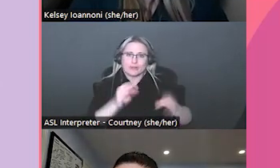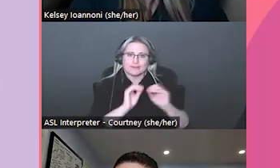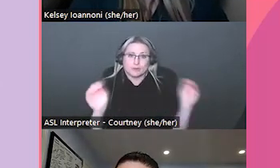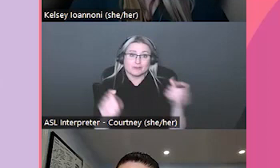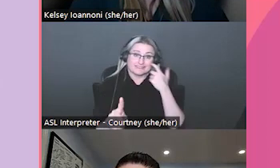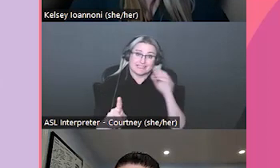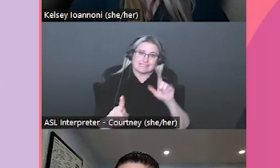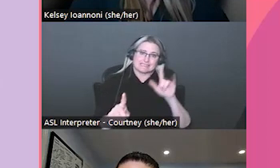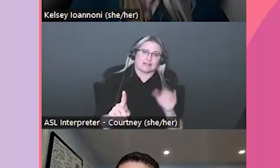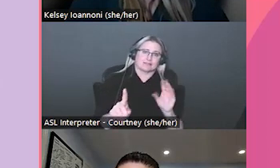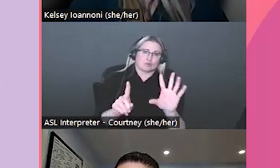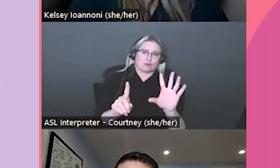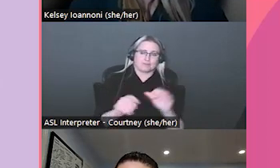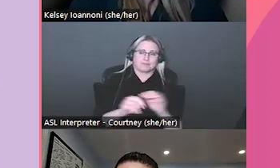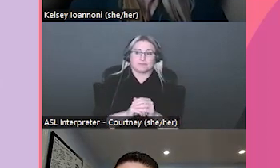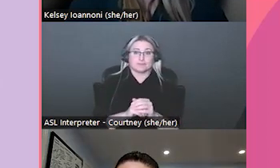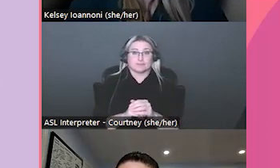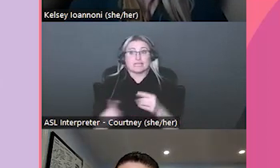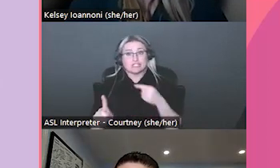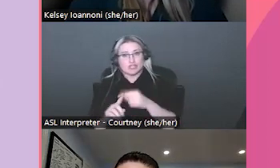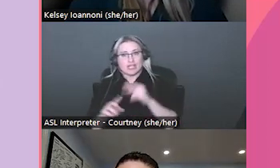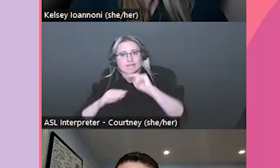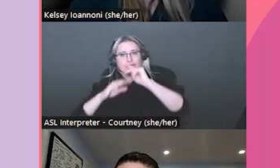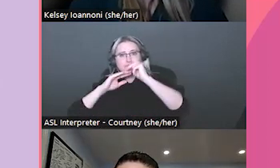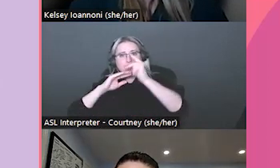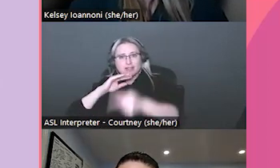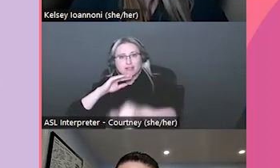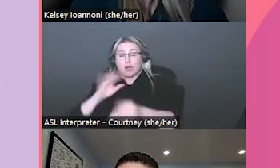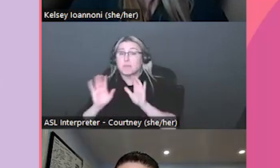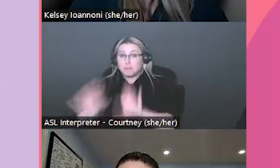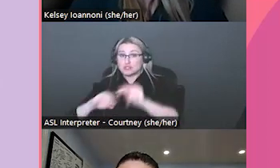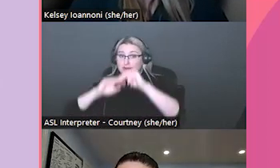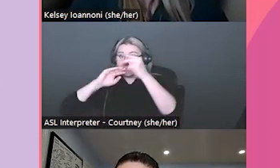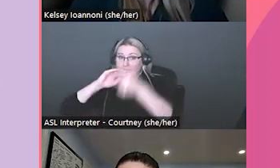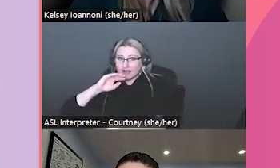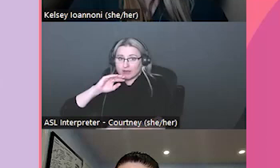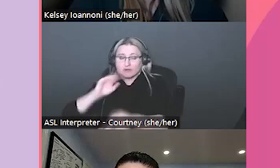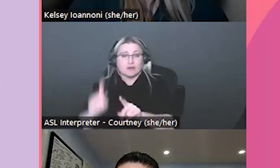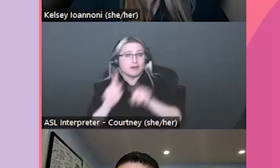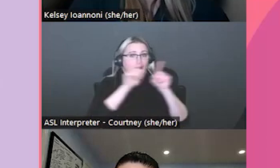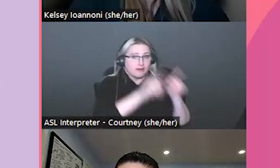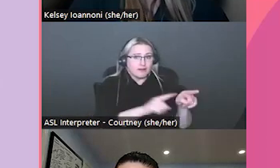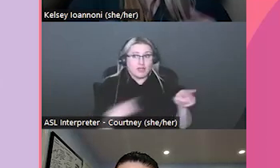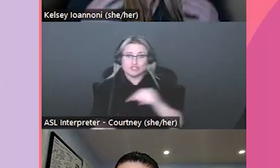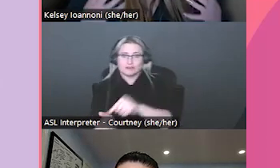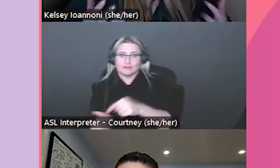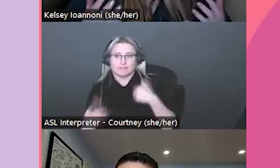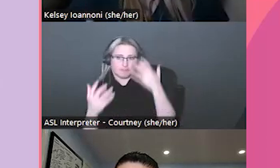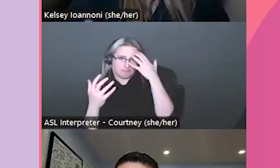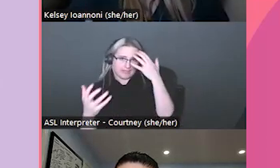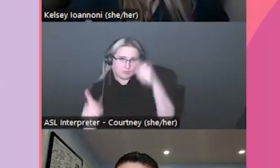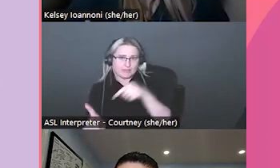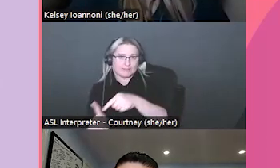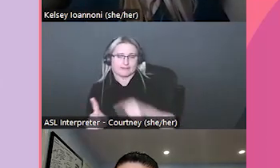Sally's on the screen? Sally went there because she fell down the stairs, or rather she was pushed down the stairs, and she was having